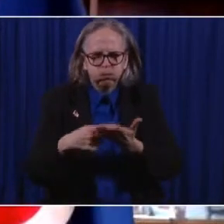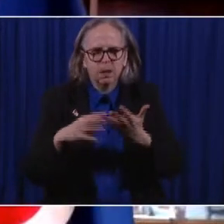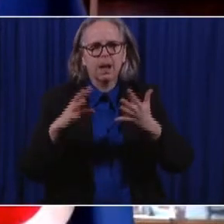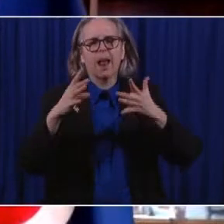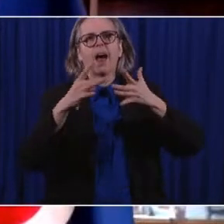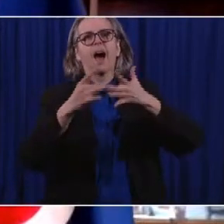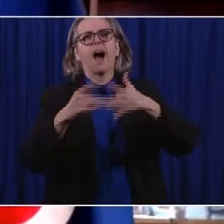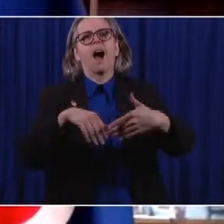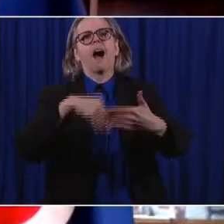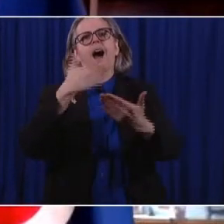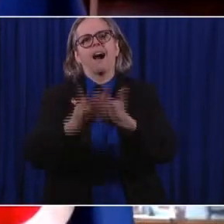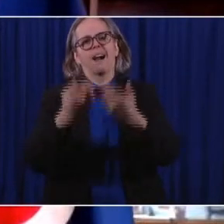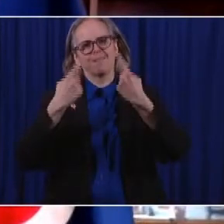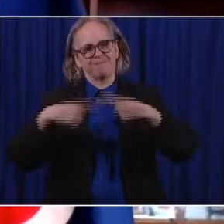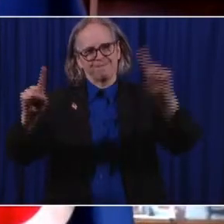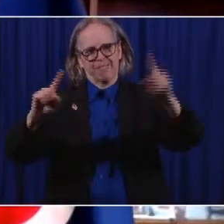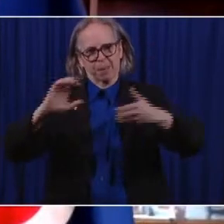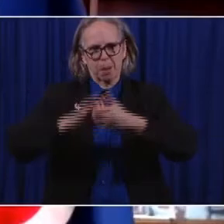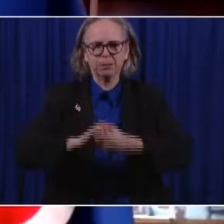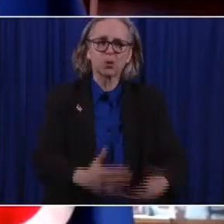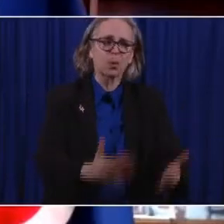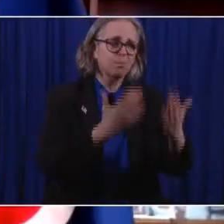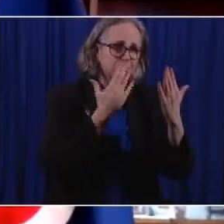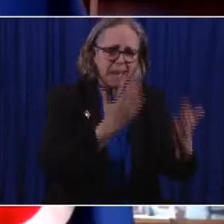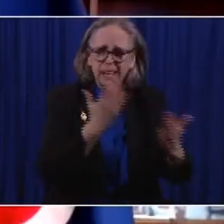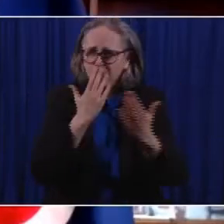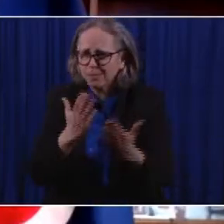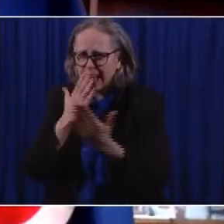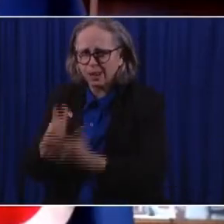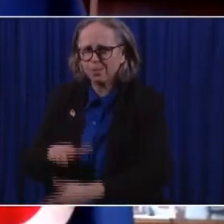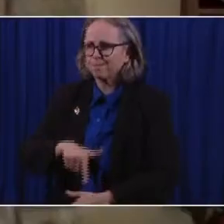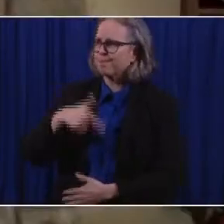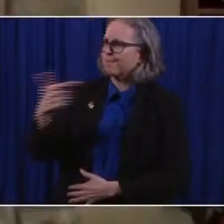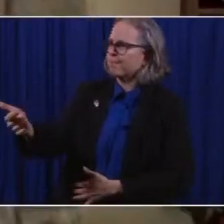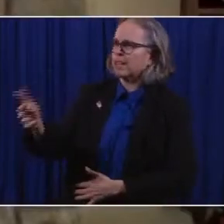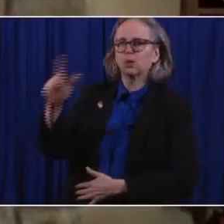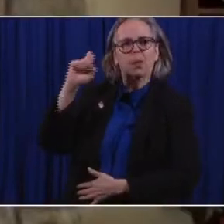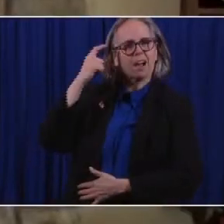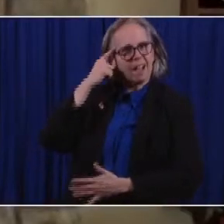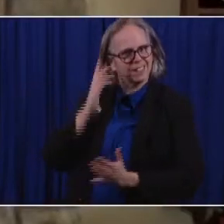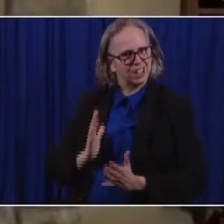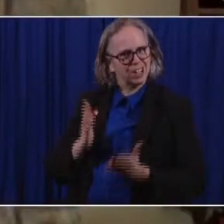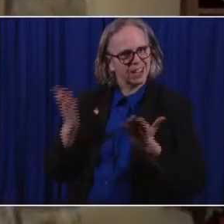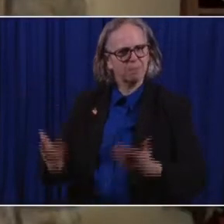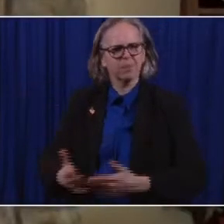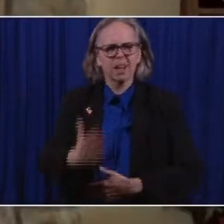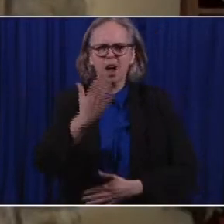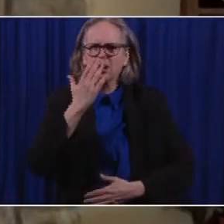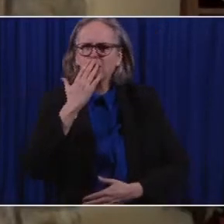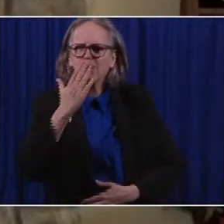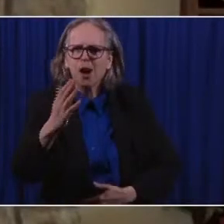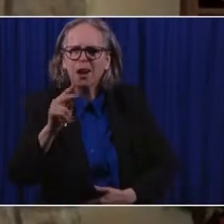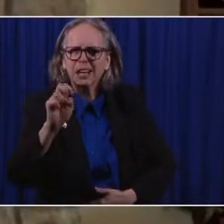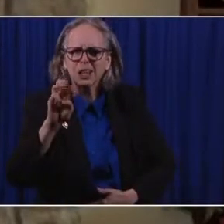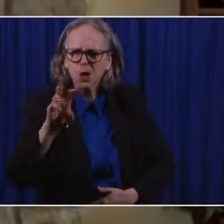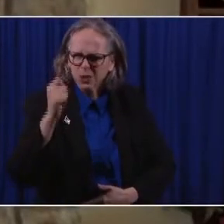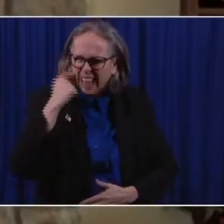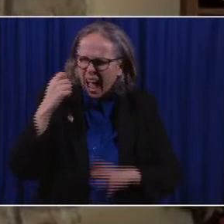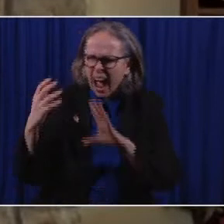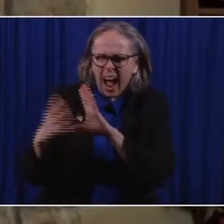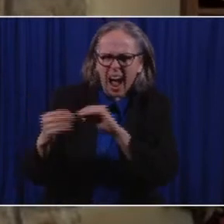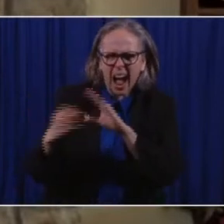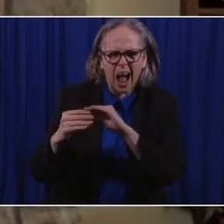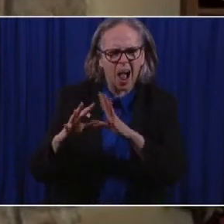appreciate the partnership. So, Governor, with that, I'll turn it back over to you. Well, John, good news from the Mahoning Valley. Thank you for giving us that